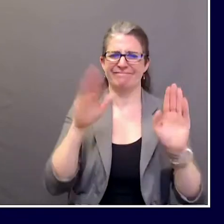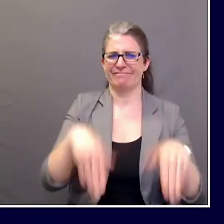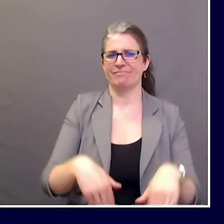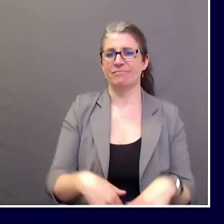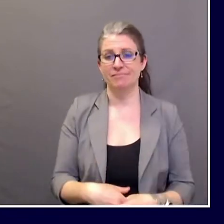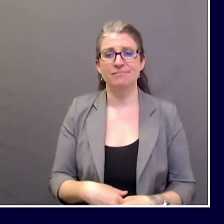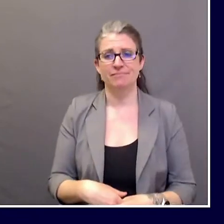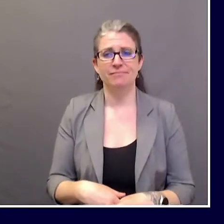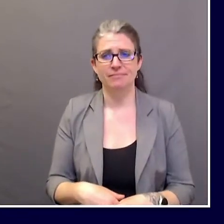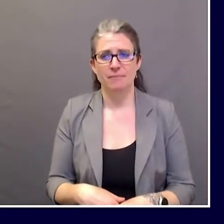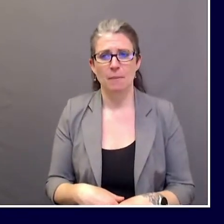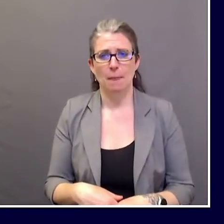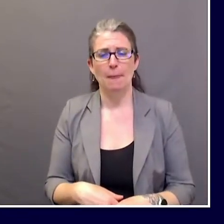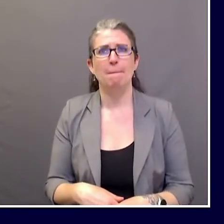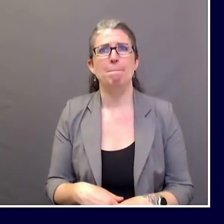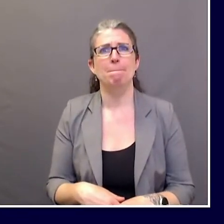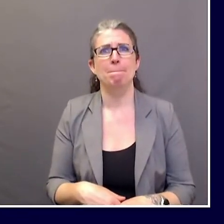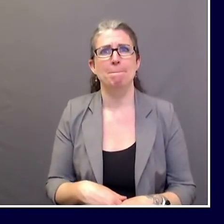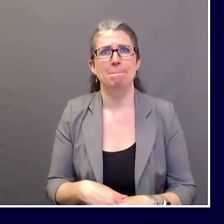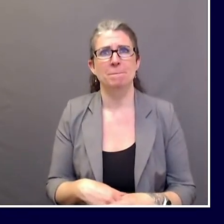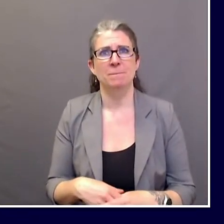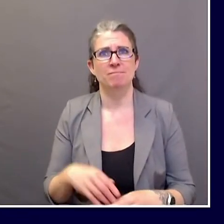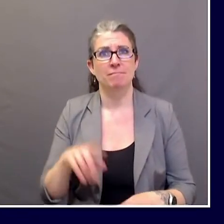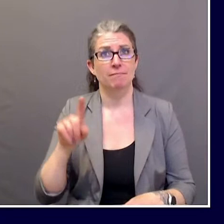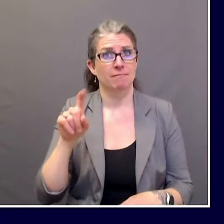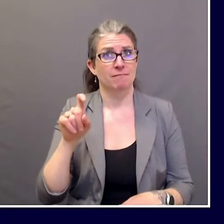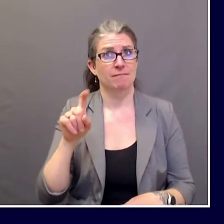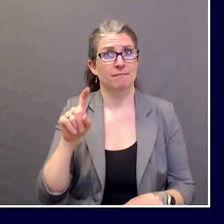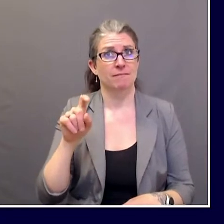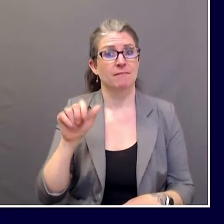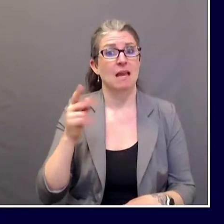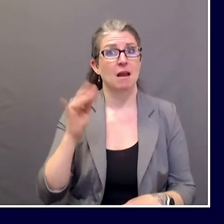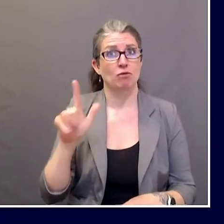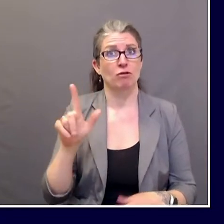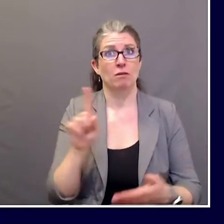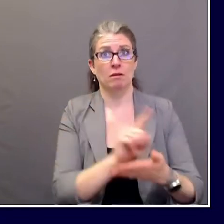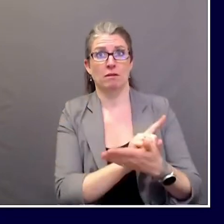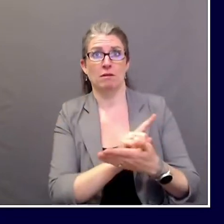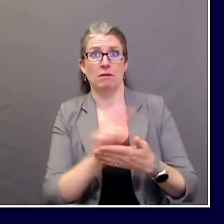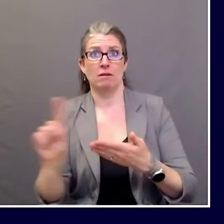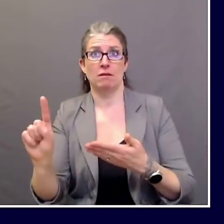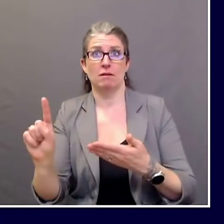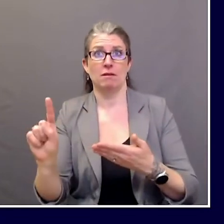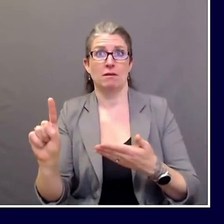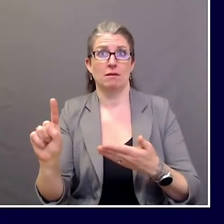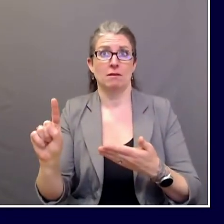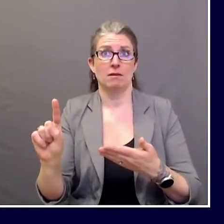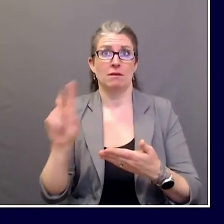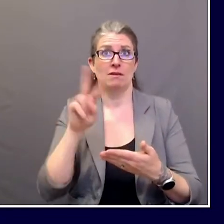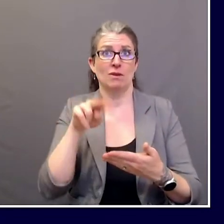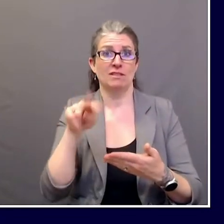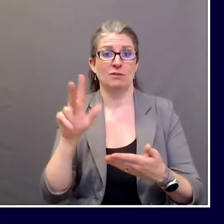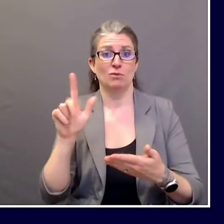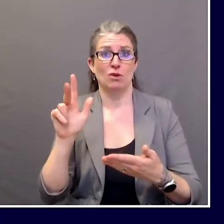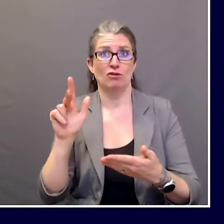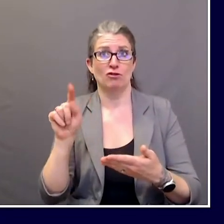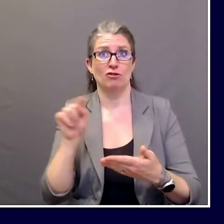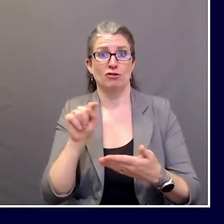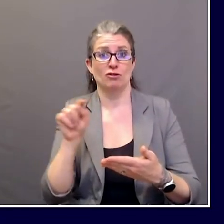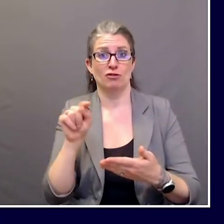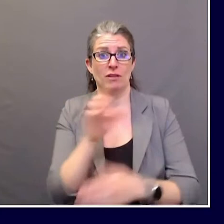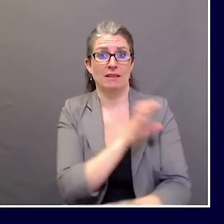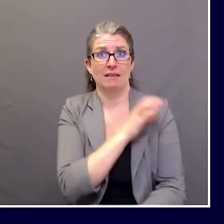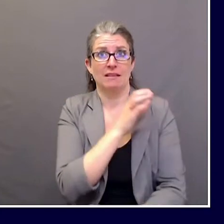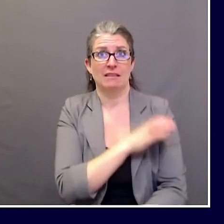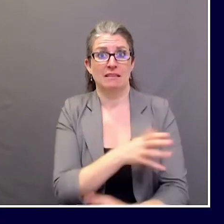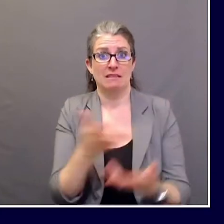Pfizer? We'd have to talk with our colleagues there to make sure that they had the wherewithal to utilize it, to store it,